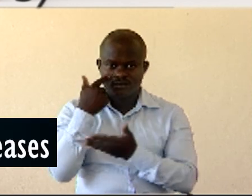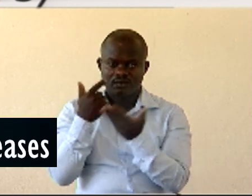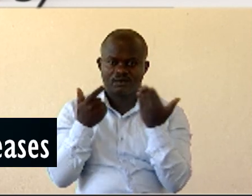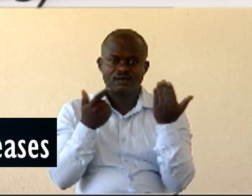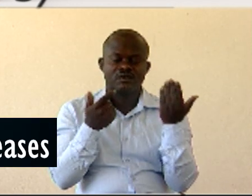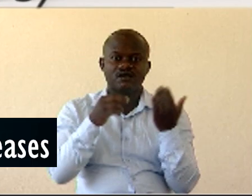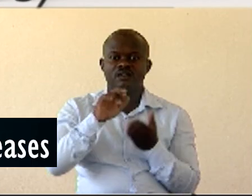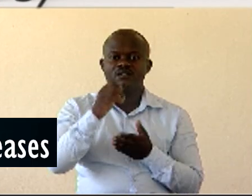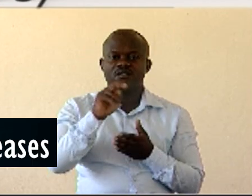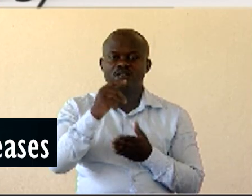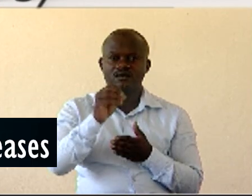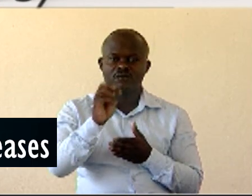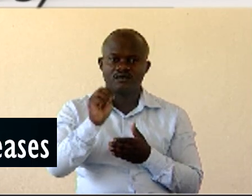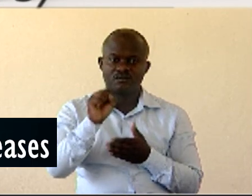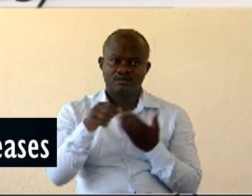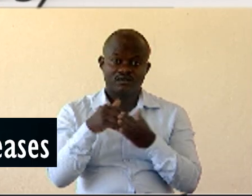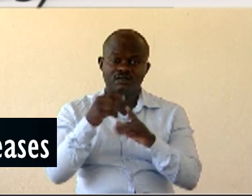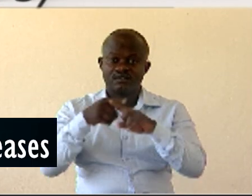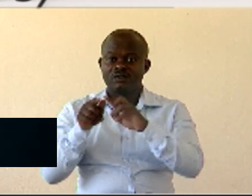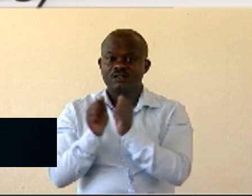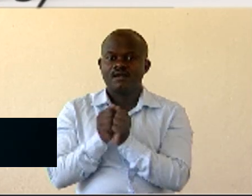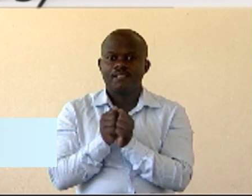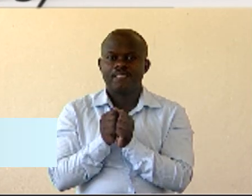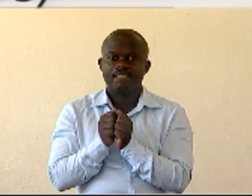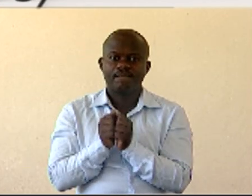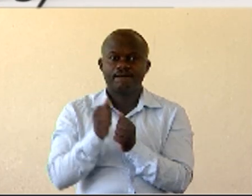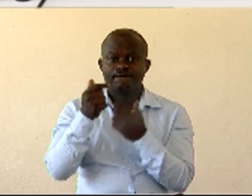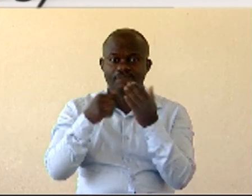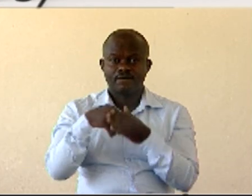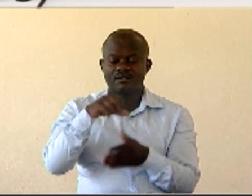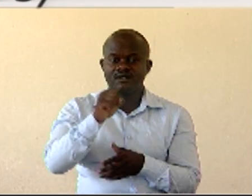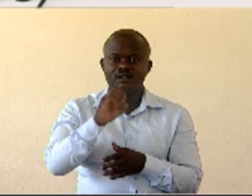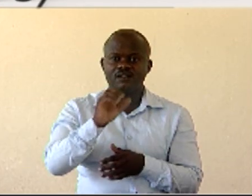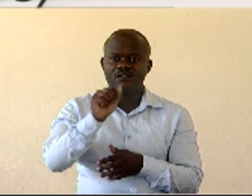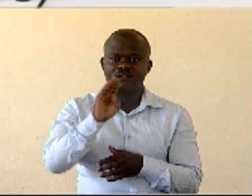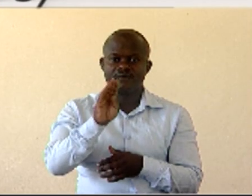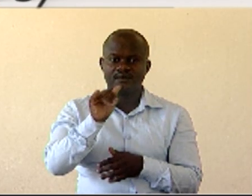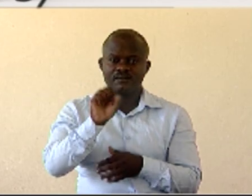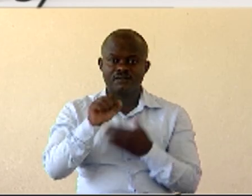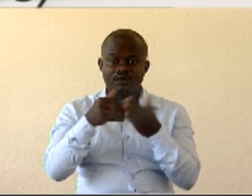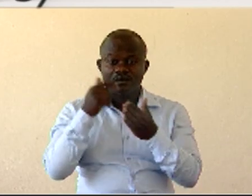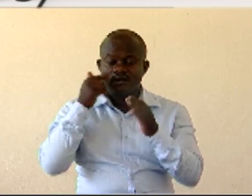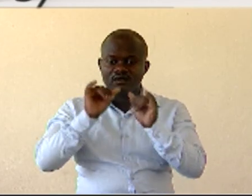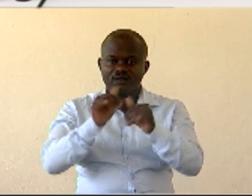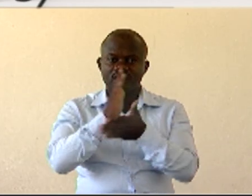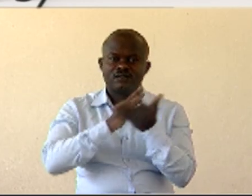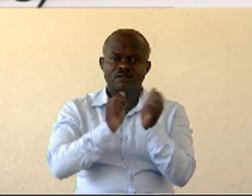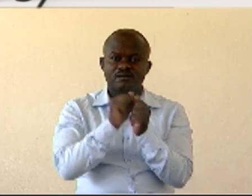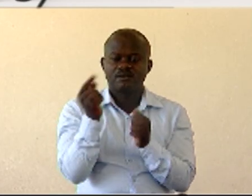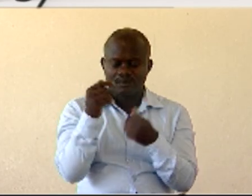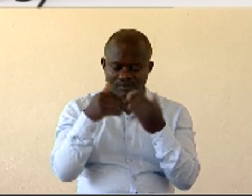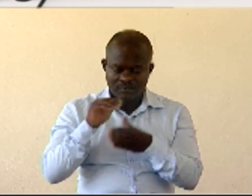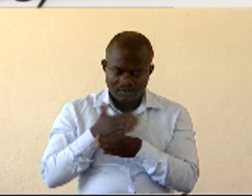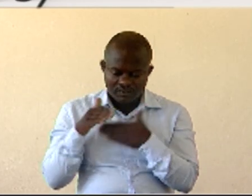from ringworms. Scabies. These are scabies. We talk about the skin rashes. When you are staying with someone, when you are sharing